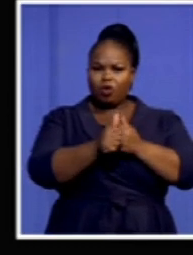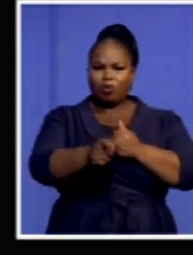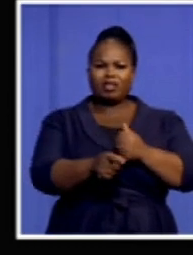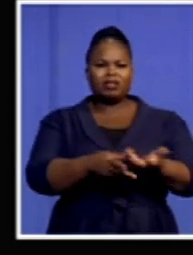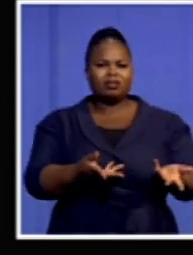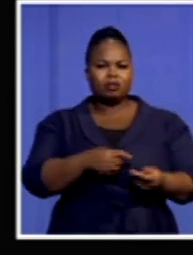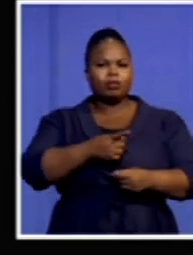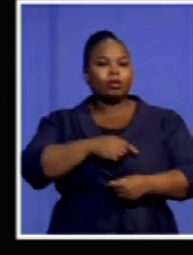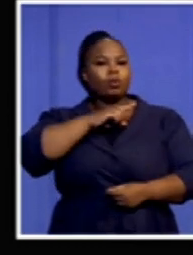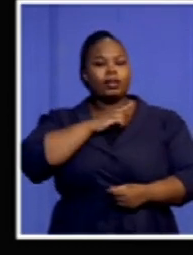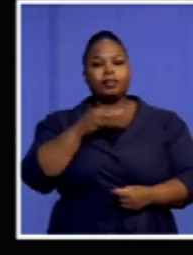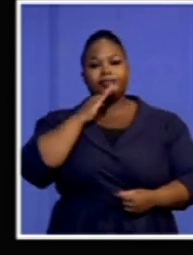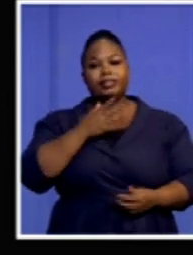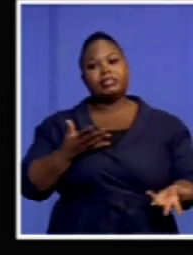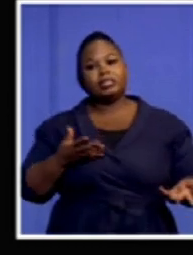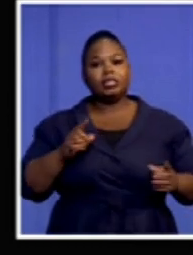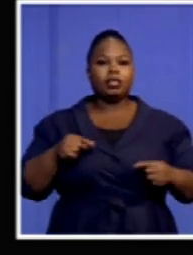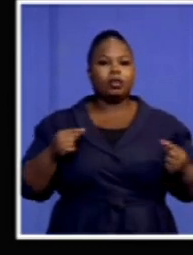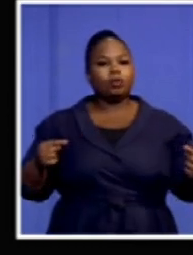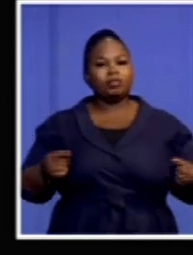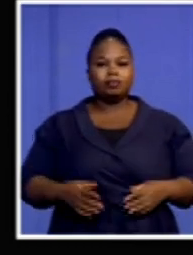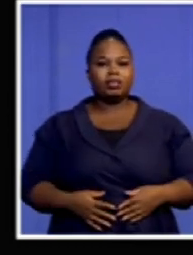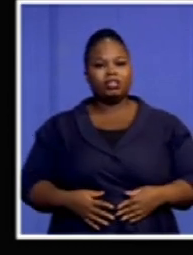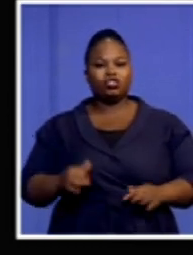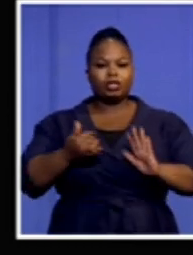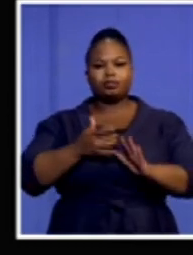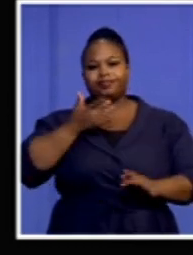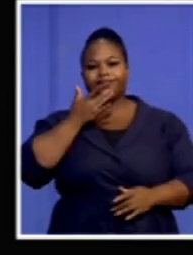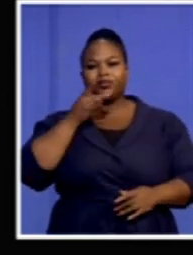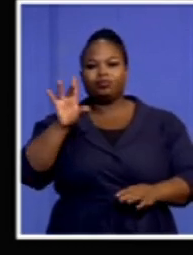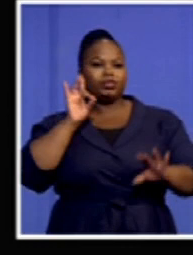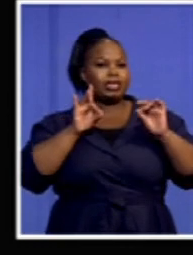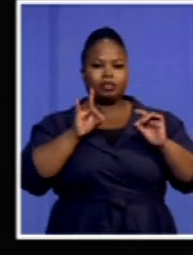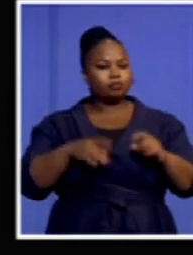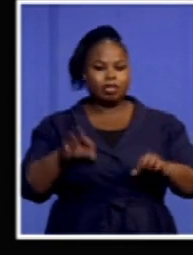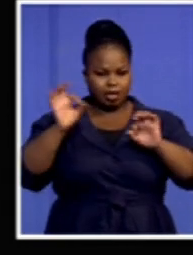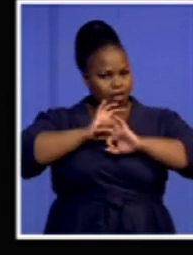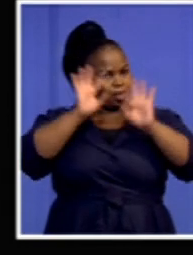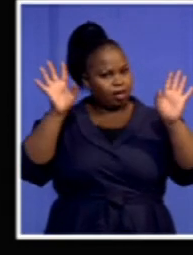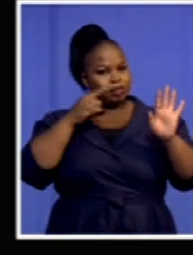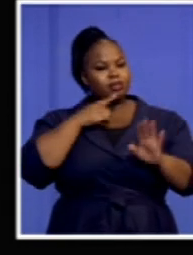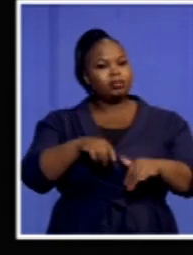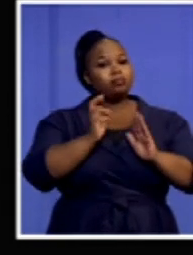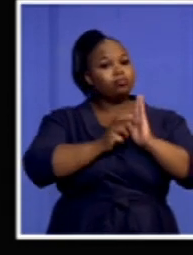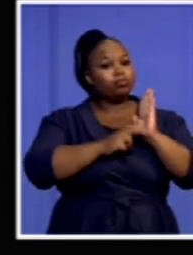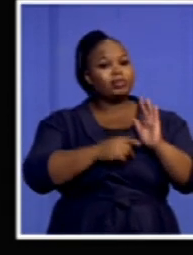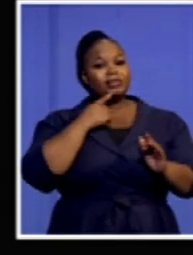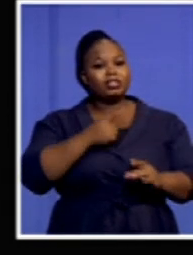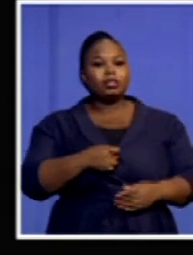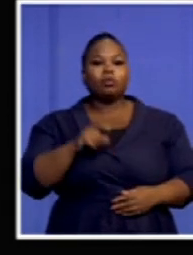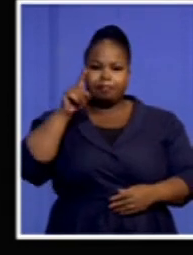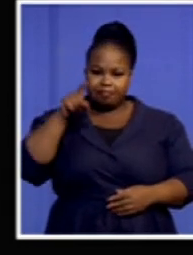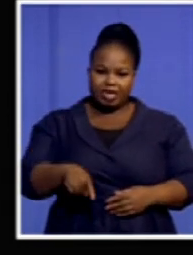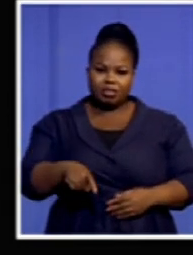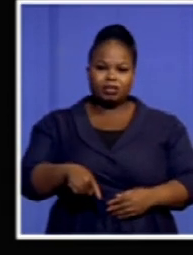arbitrary position. That is why it is clear that the regulations provide that there has to be authorization in terms of the